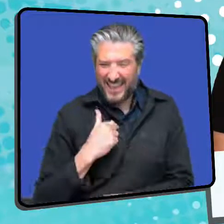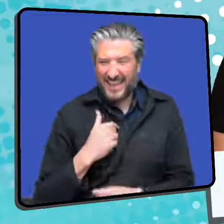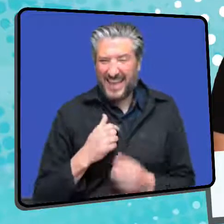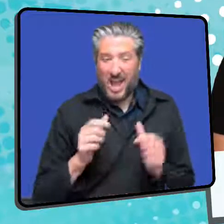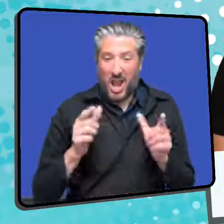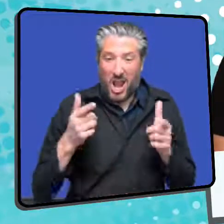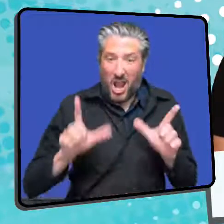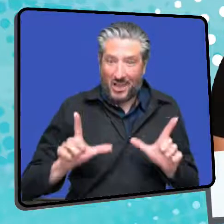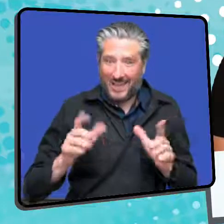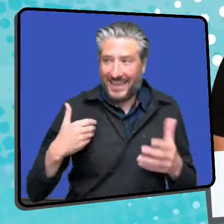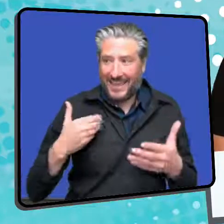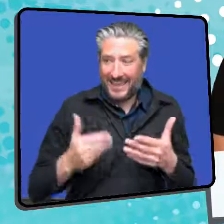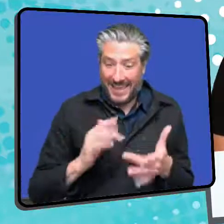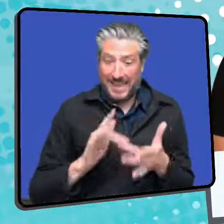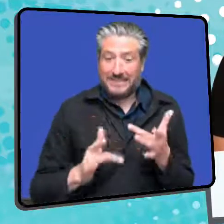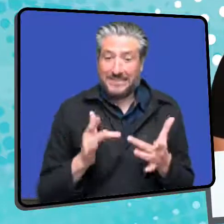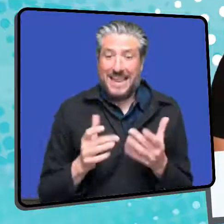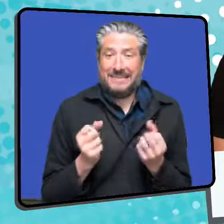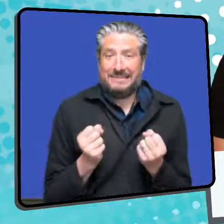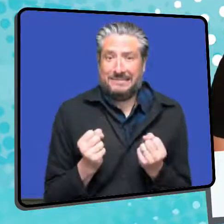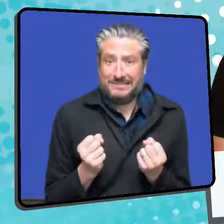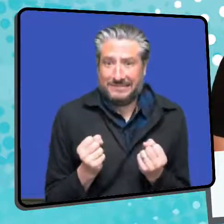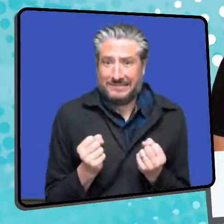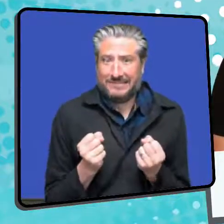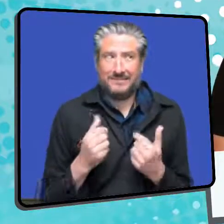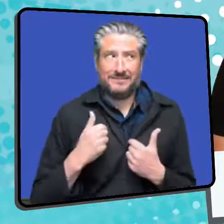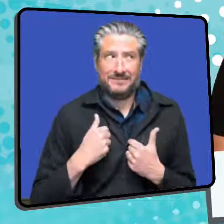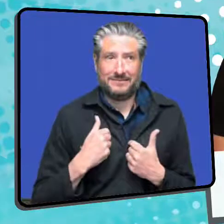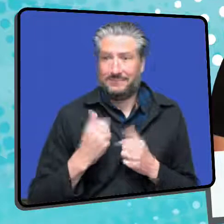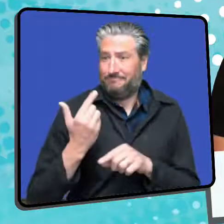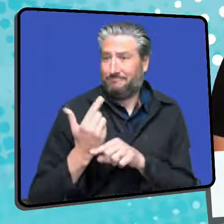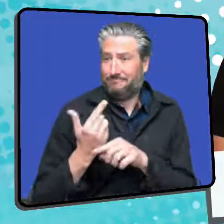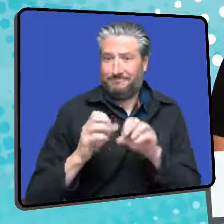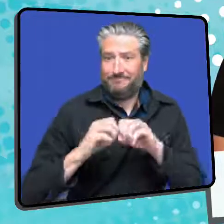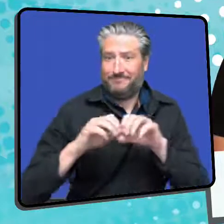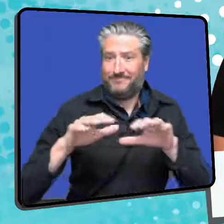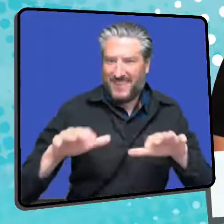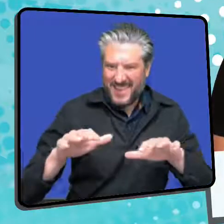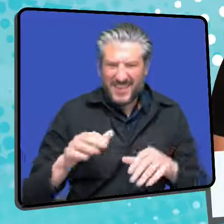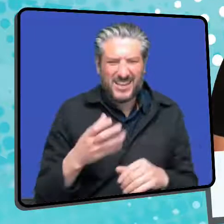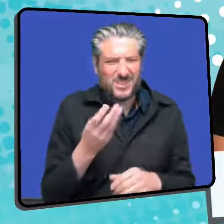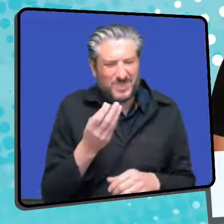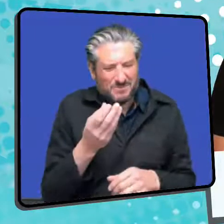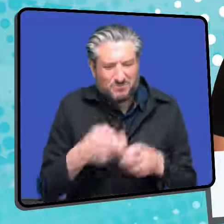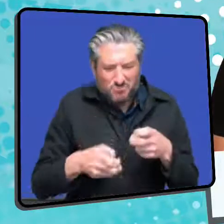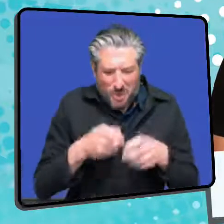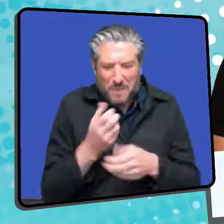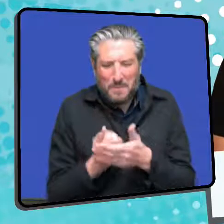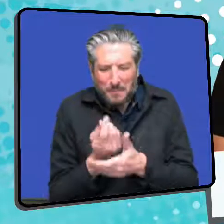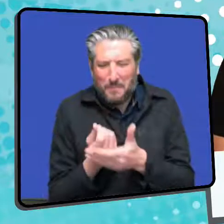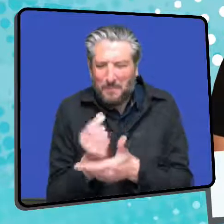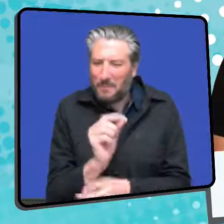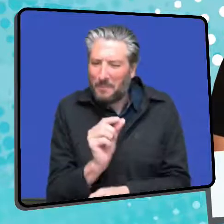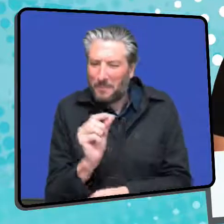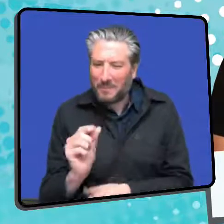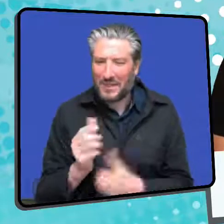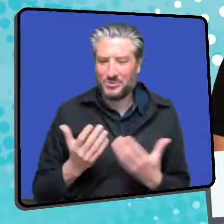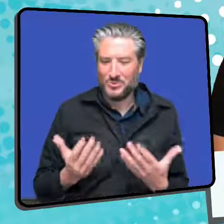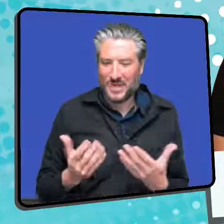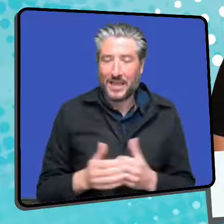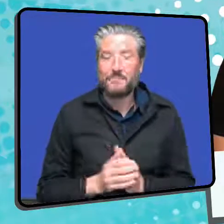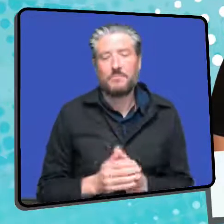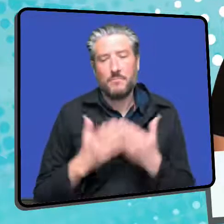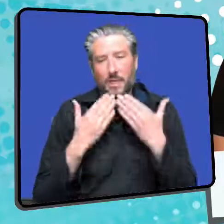go. few more glitches than we would prefer. But big thank you to all our viewers today